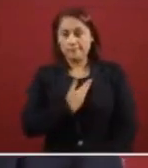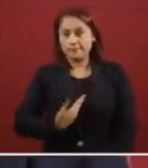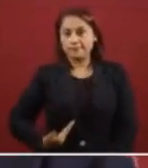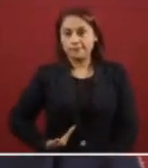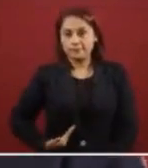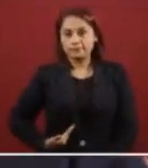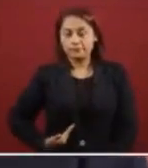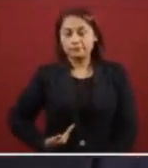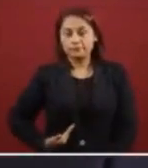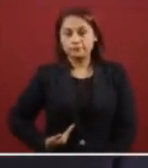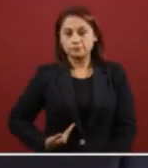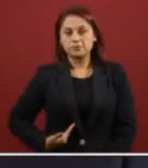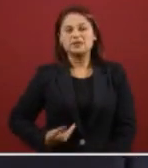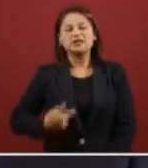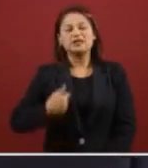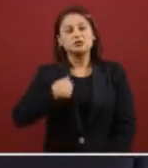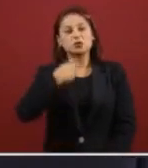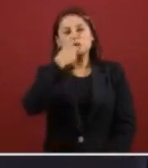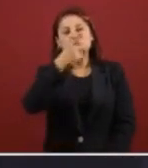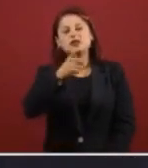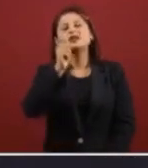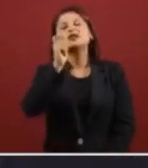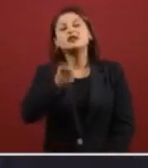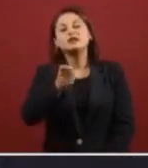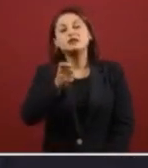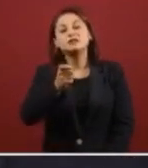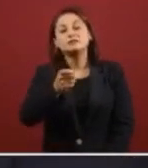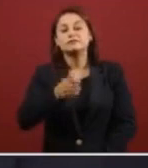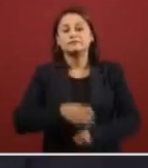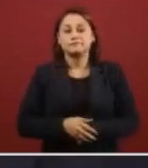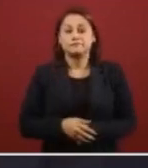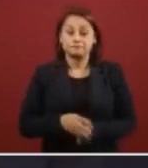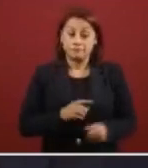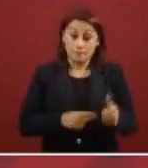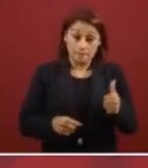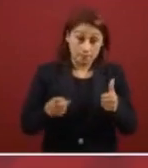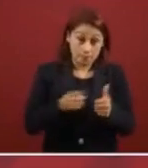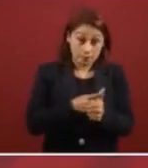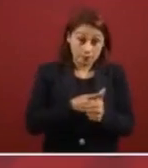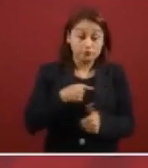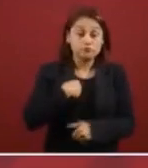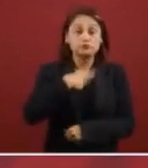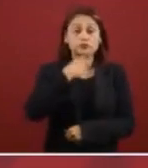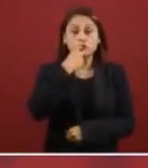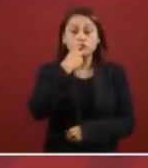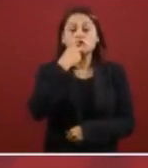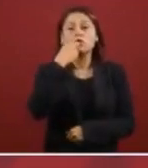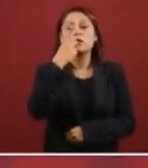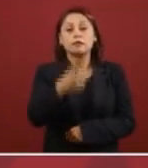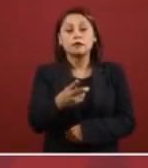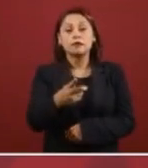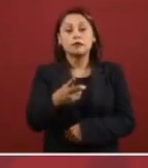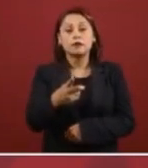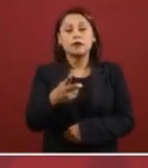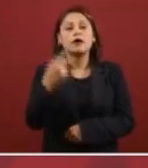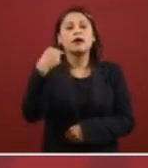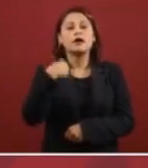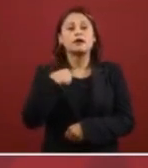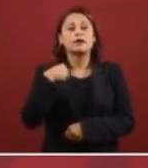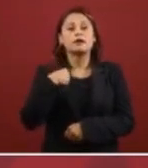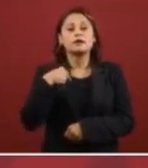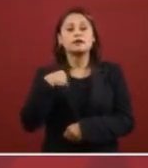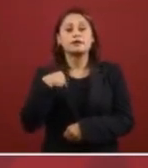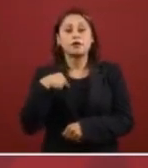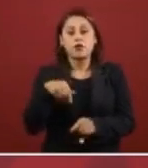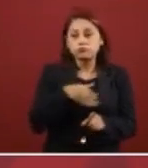Primero que first, no iba a haber there would not be persecución, persecution. Mi fuerte la